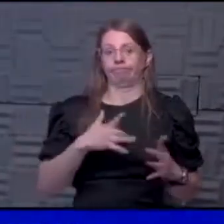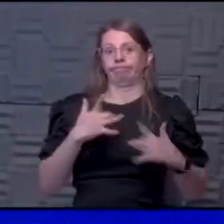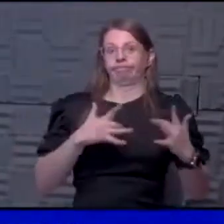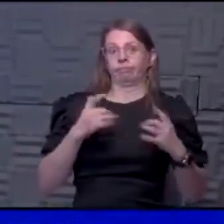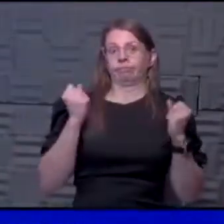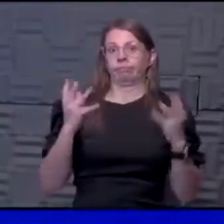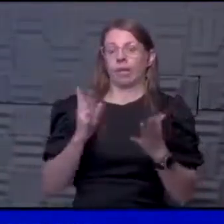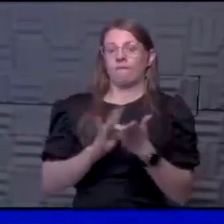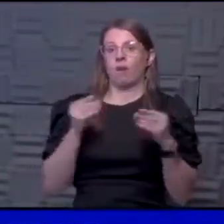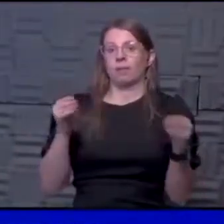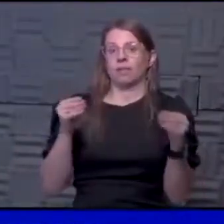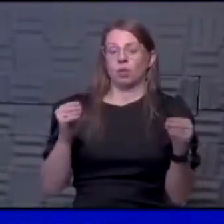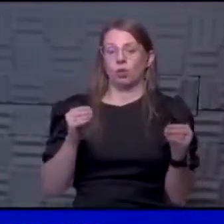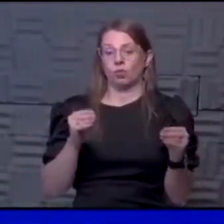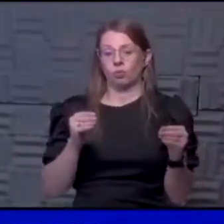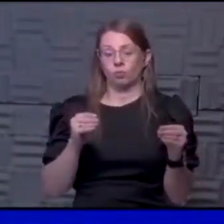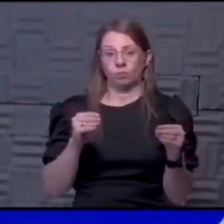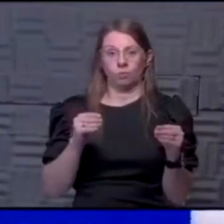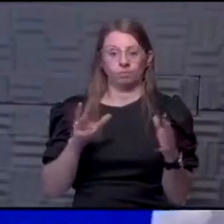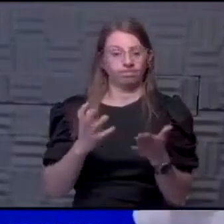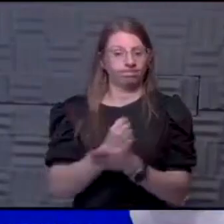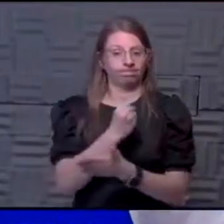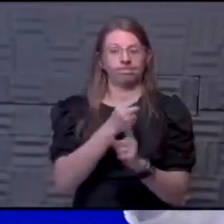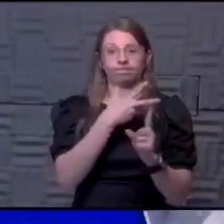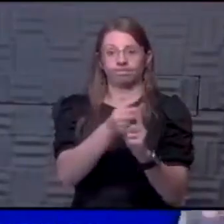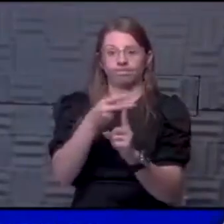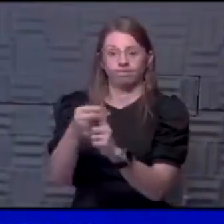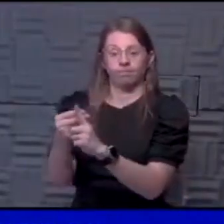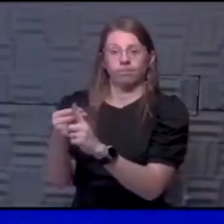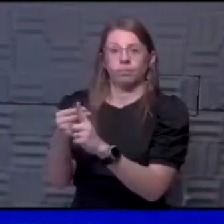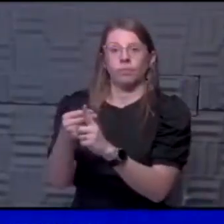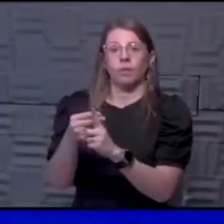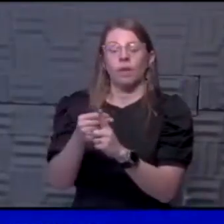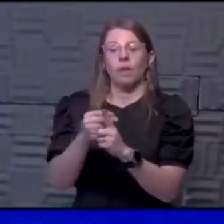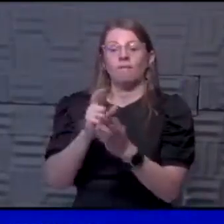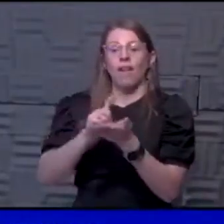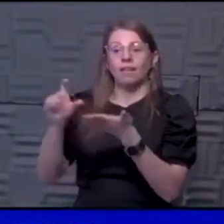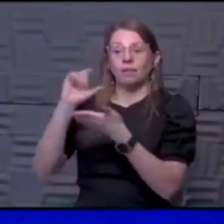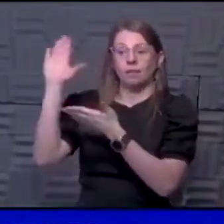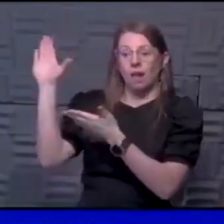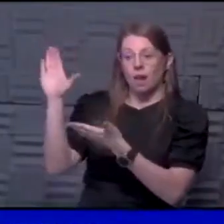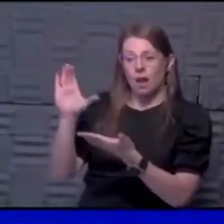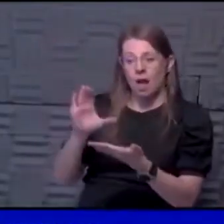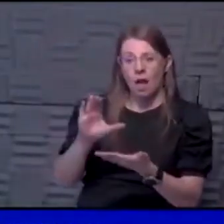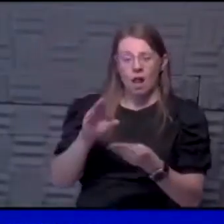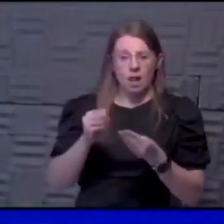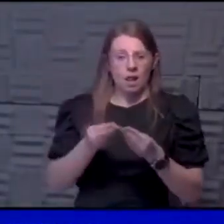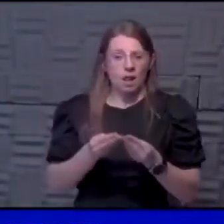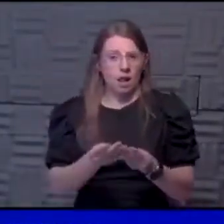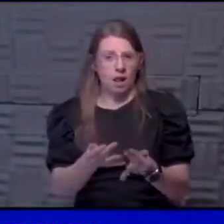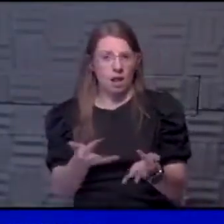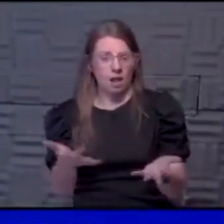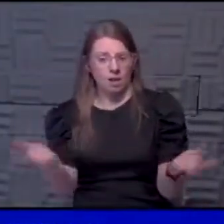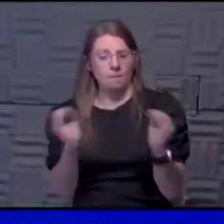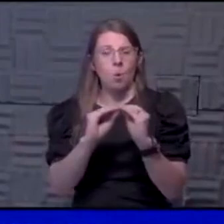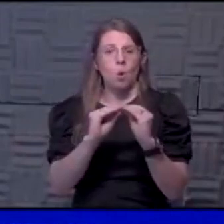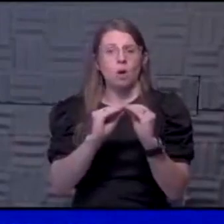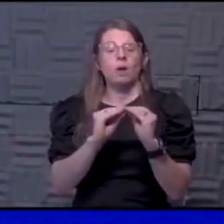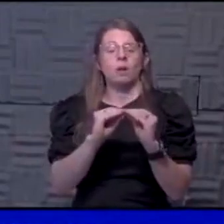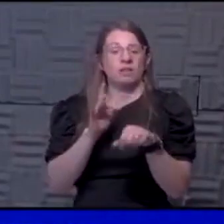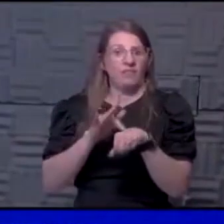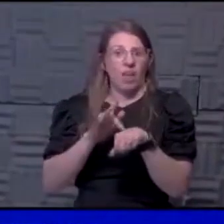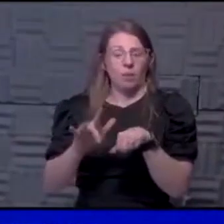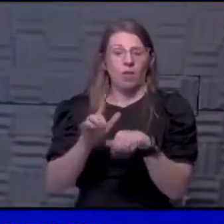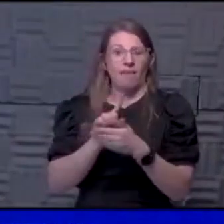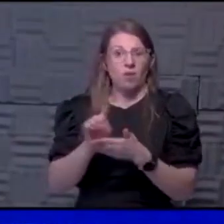that many pharmacies out there helping do vaccinations, because as the number of vaccines roll up to higher and higher numbers available